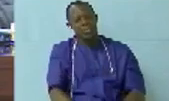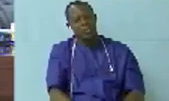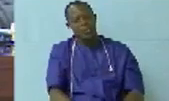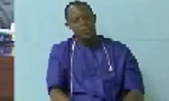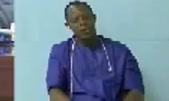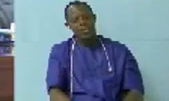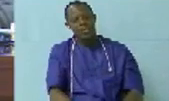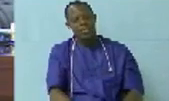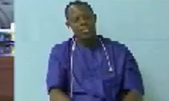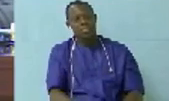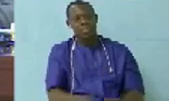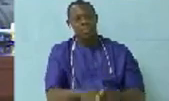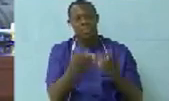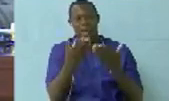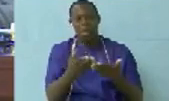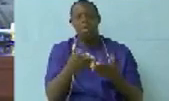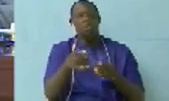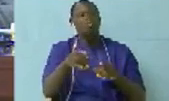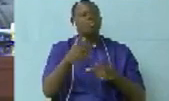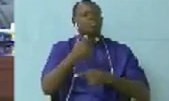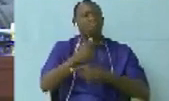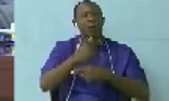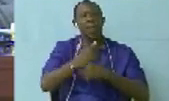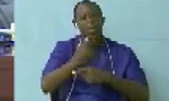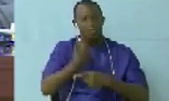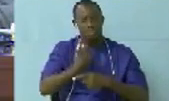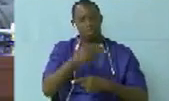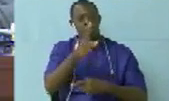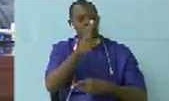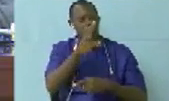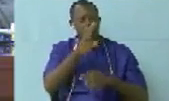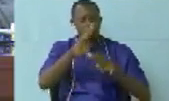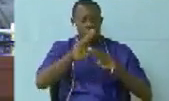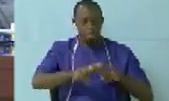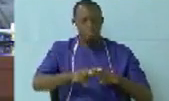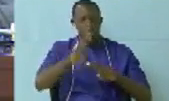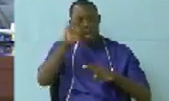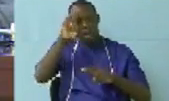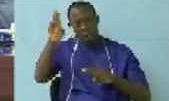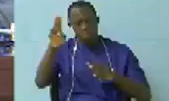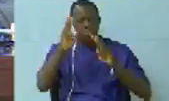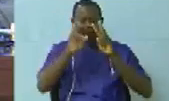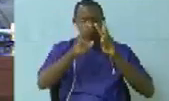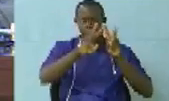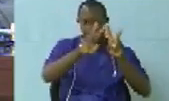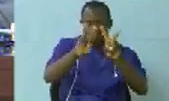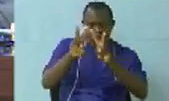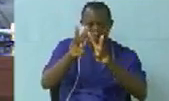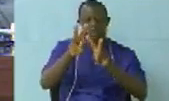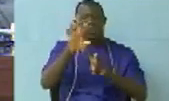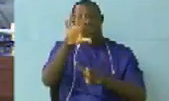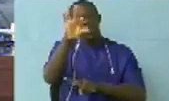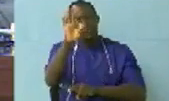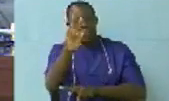For the audience watching these proceedings at home or listening to it in the